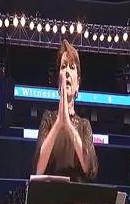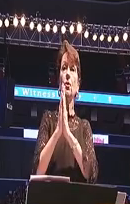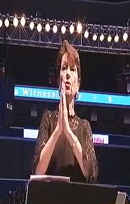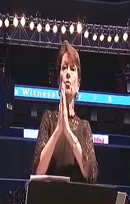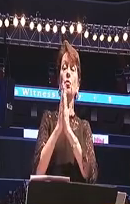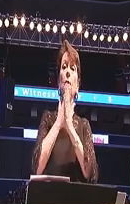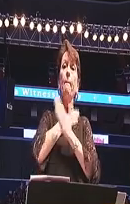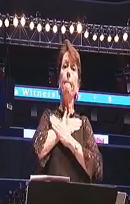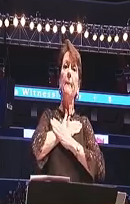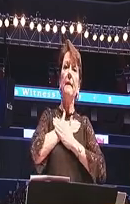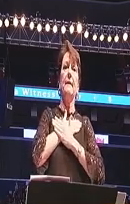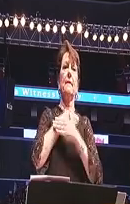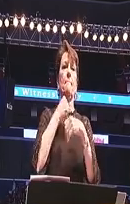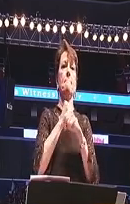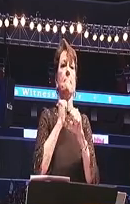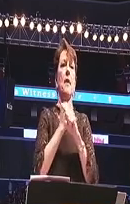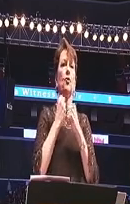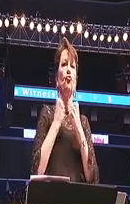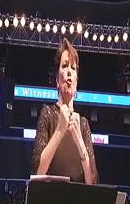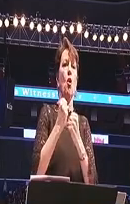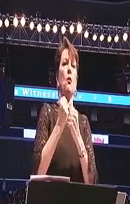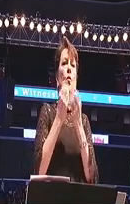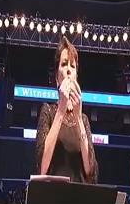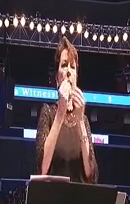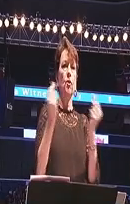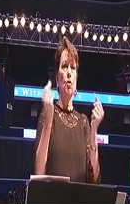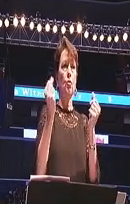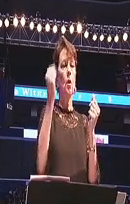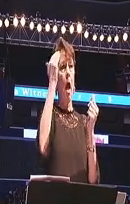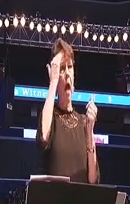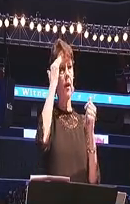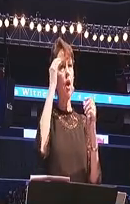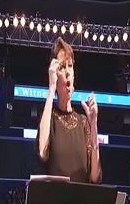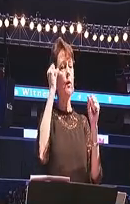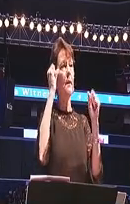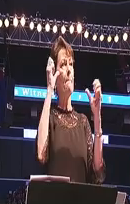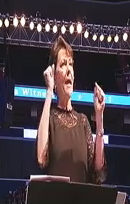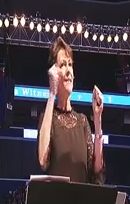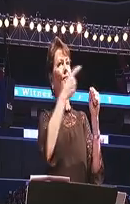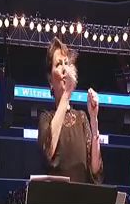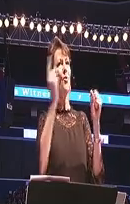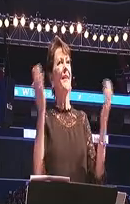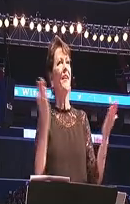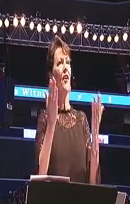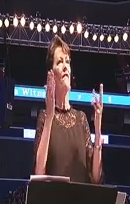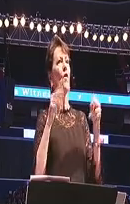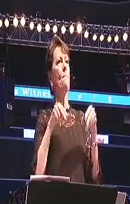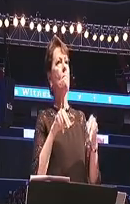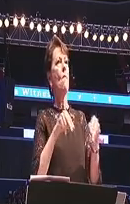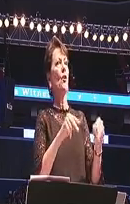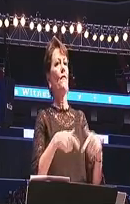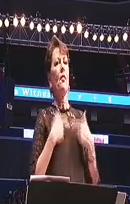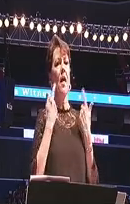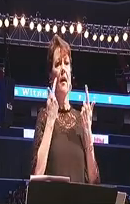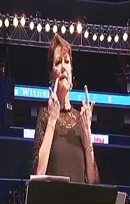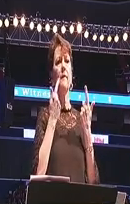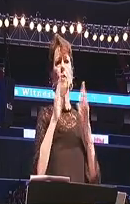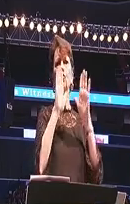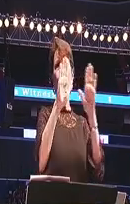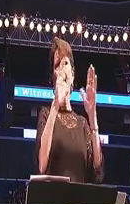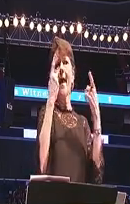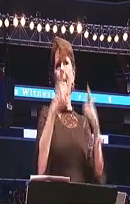strong resolution. I know it's amazing that we've all come to this March for Life. It's great that we march for life right at the beginning of the